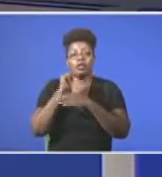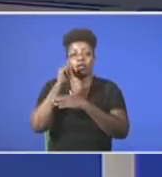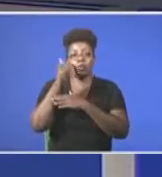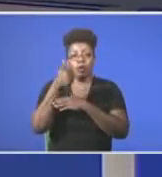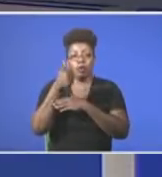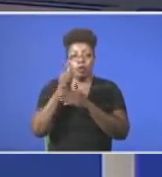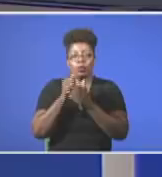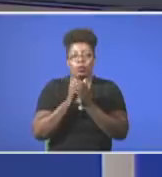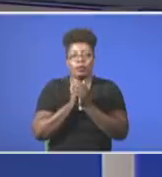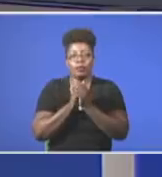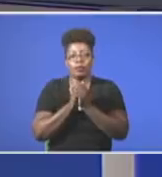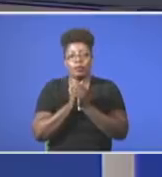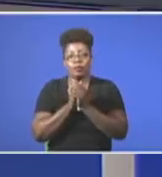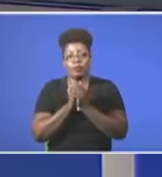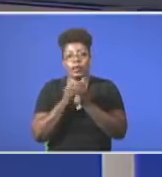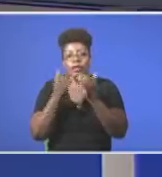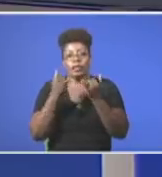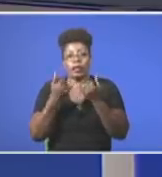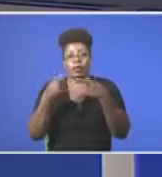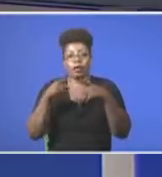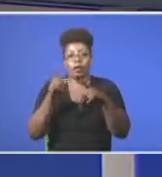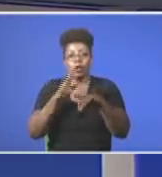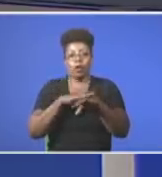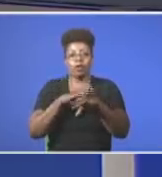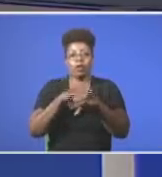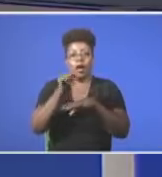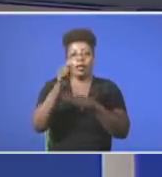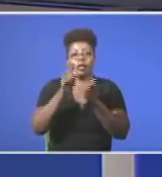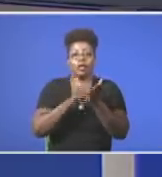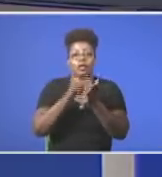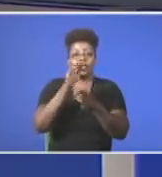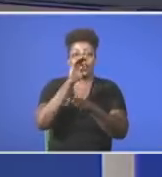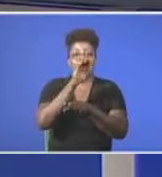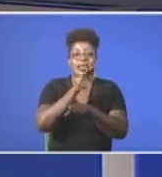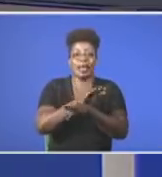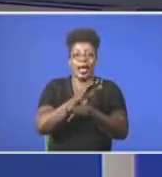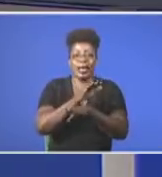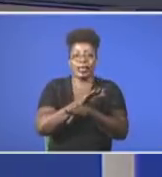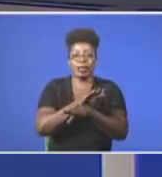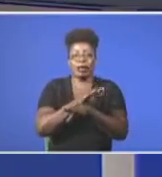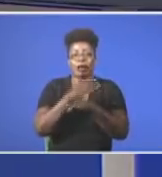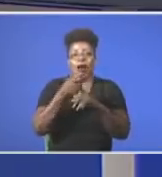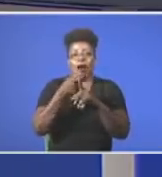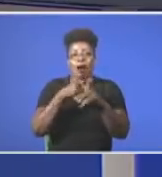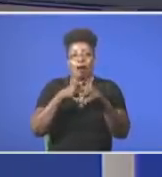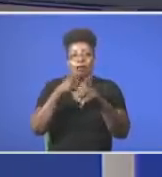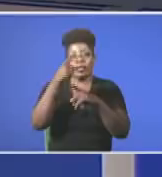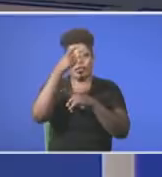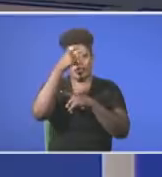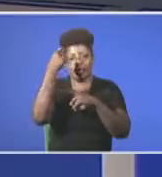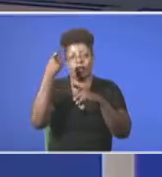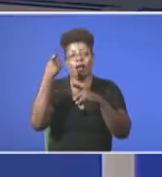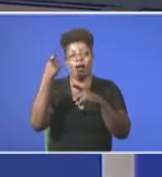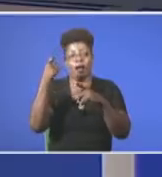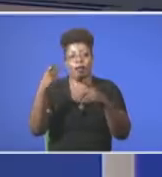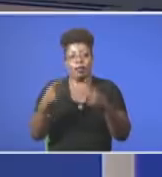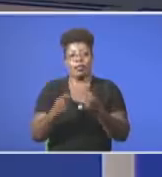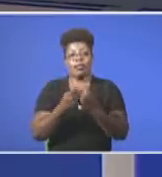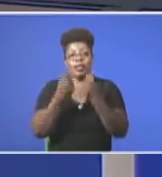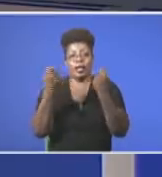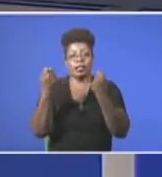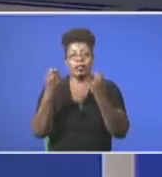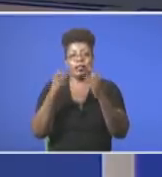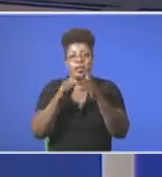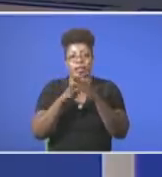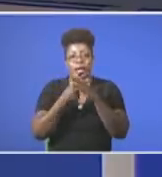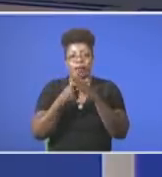tomorrow. And now we are going to move on to some other news tonight. On the heels of the Summer of Thunder, the inaugural Caribbean Tip-Off Classic, that